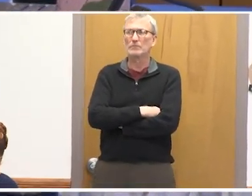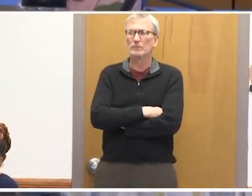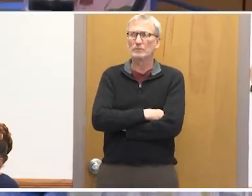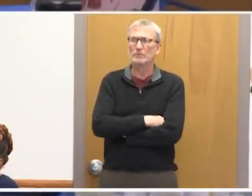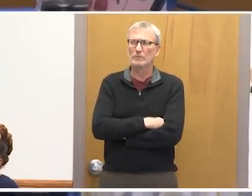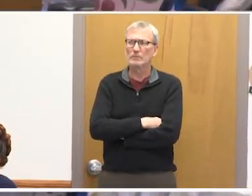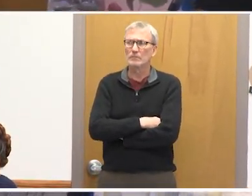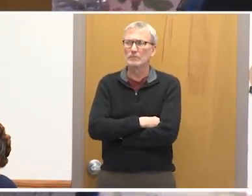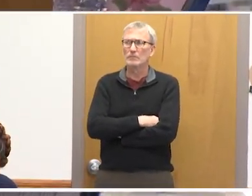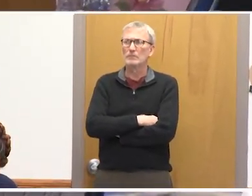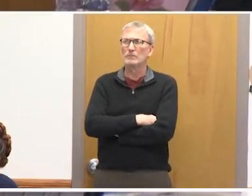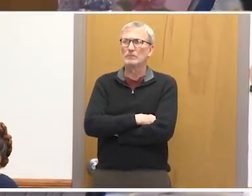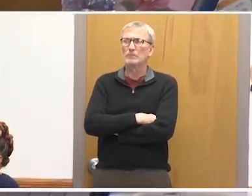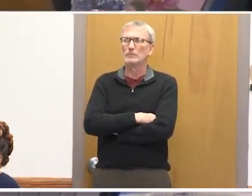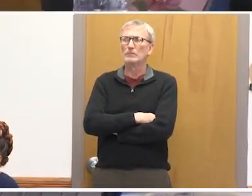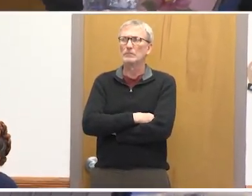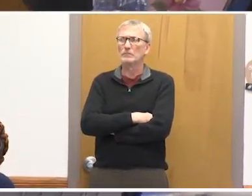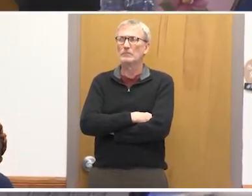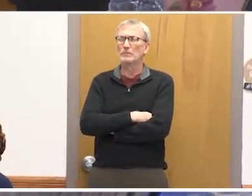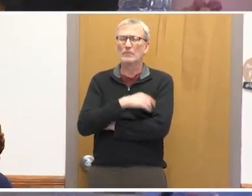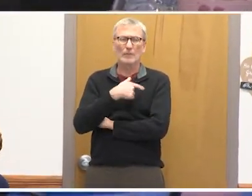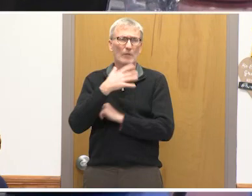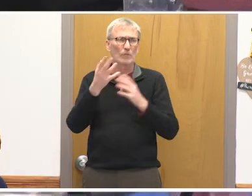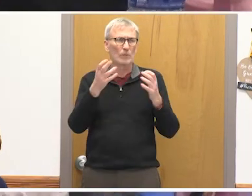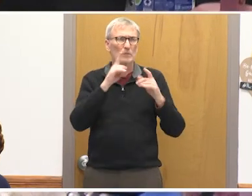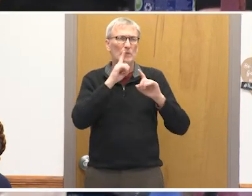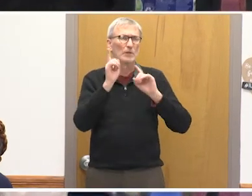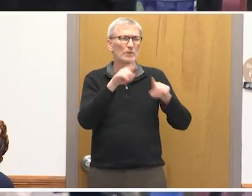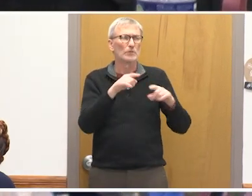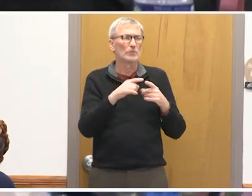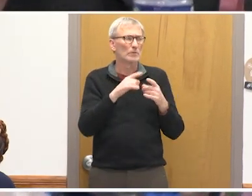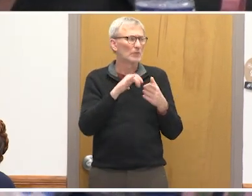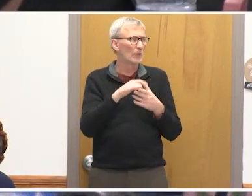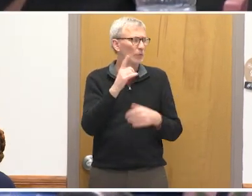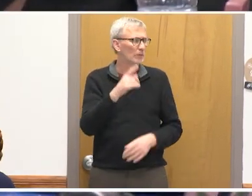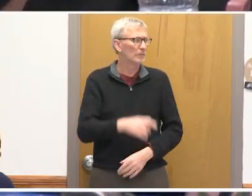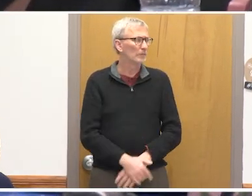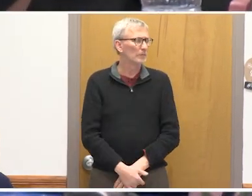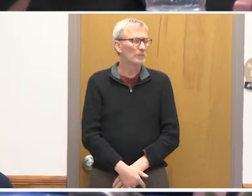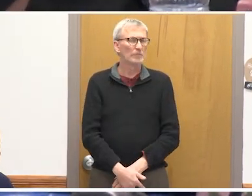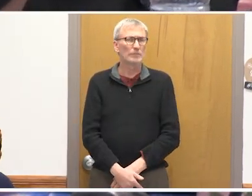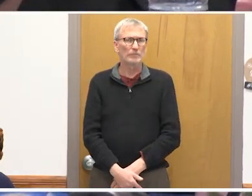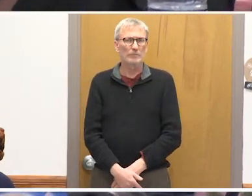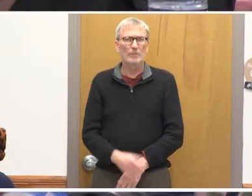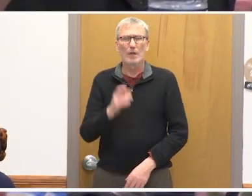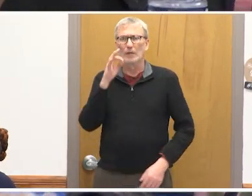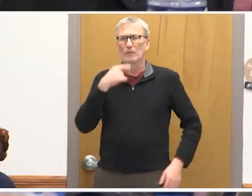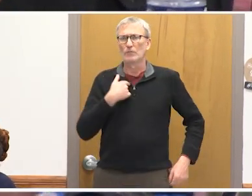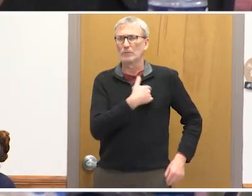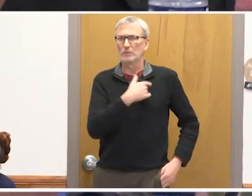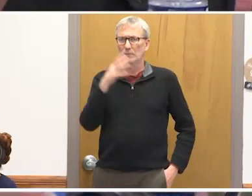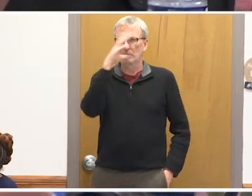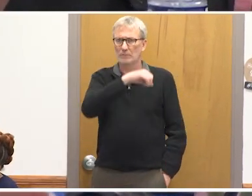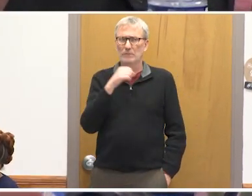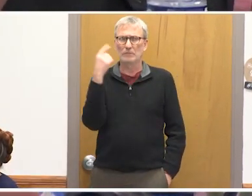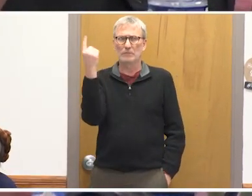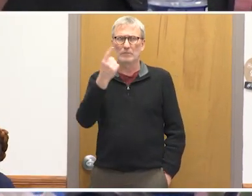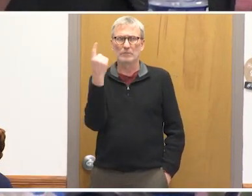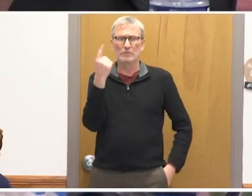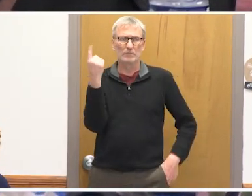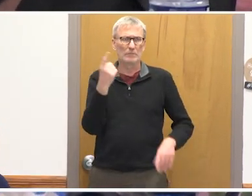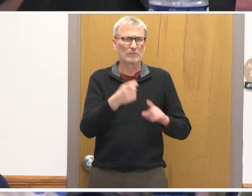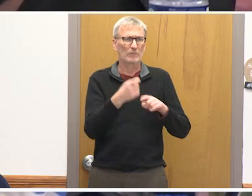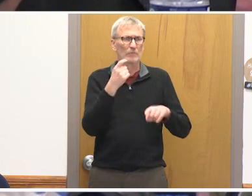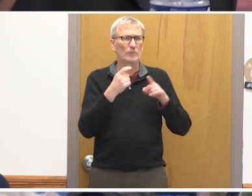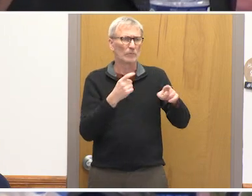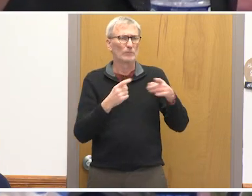And I just want to more directly answer the question. If we have missed something from a previous round of input that